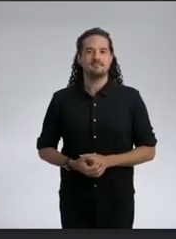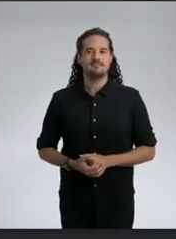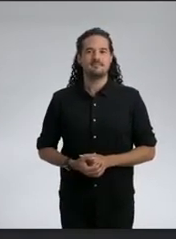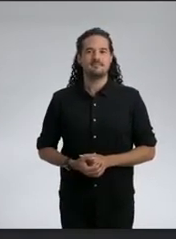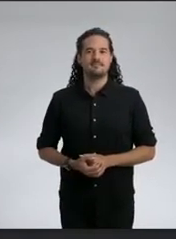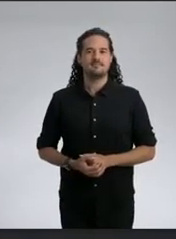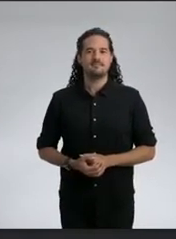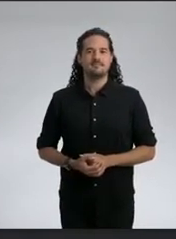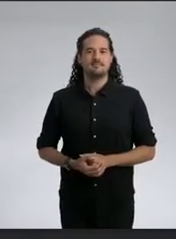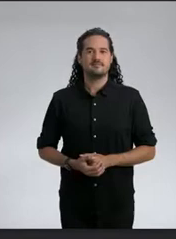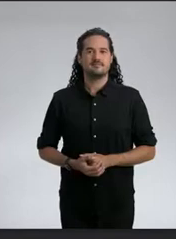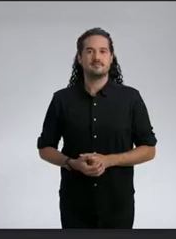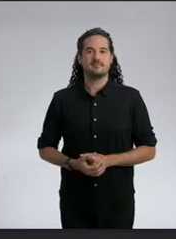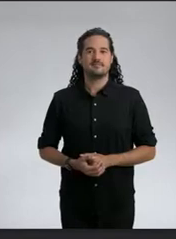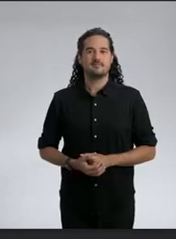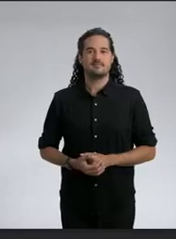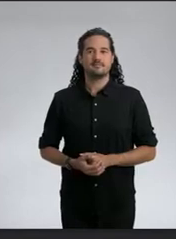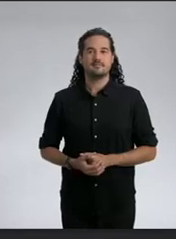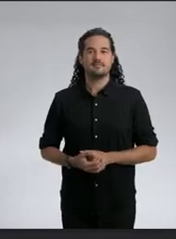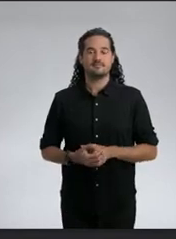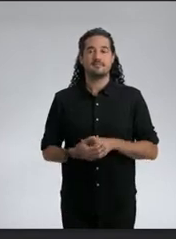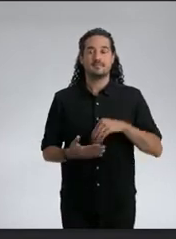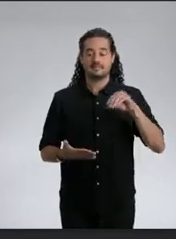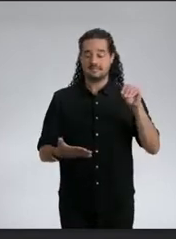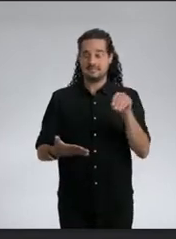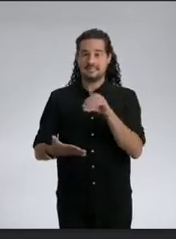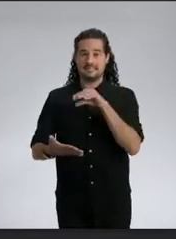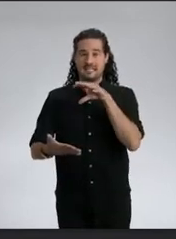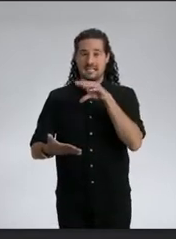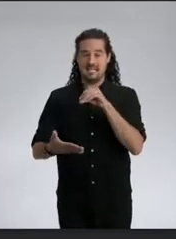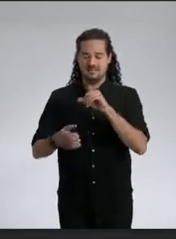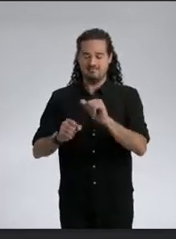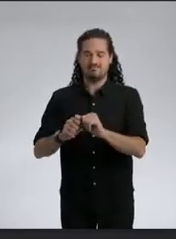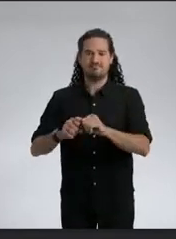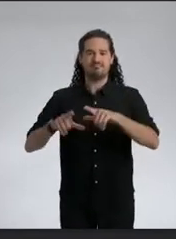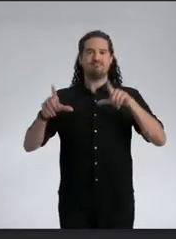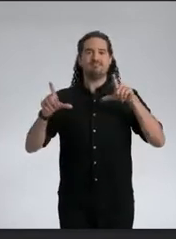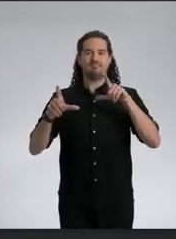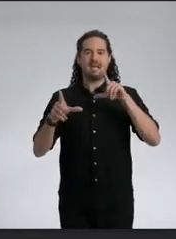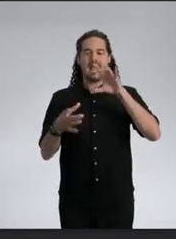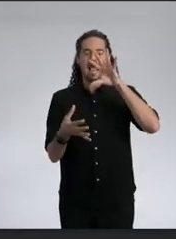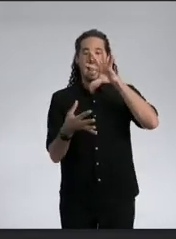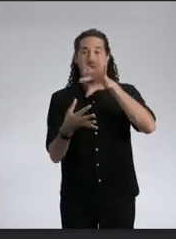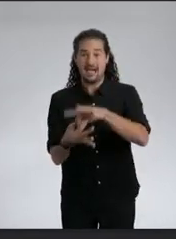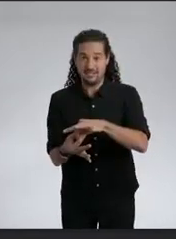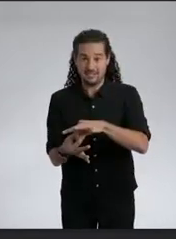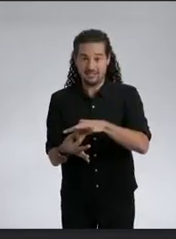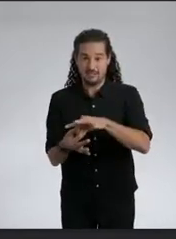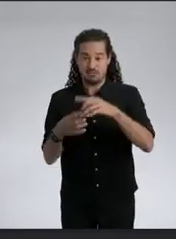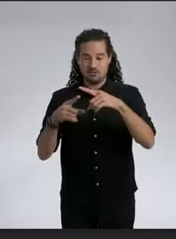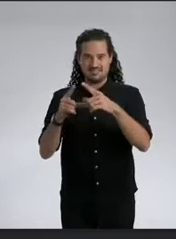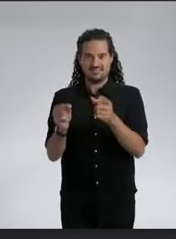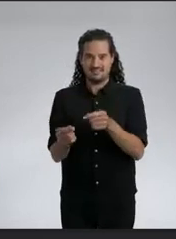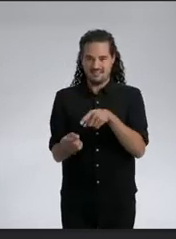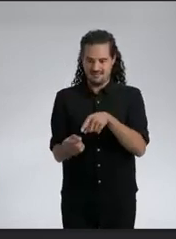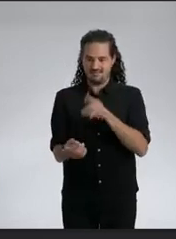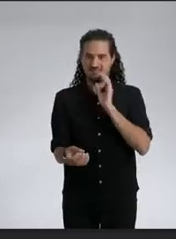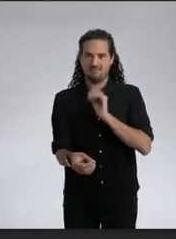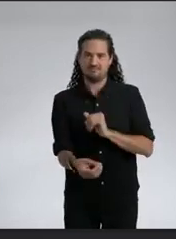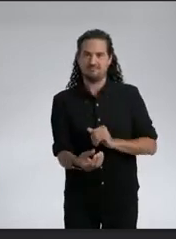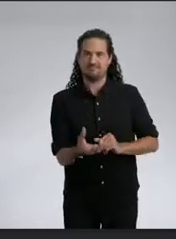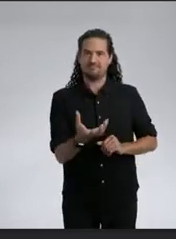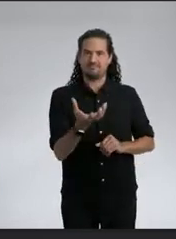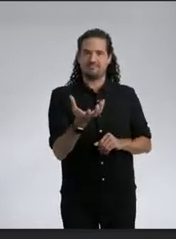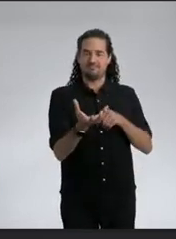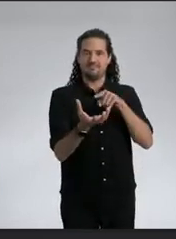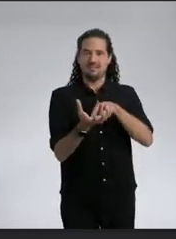When I scan the app clip code, it launches the app clip and then anchors the chocolate croissant right on top. To make the croissant more